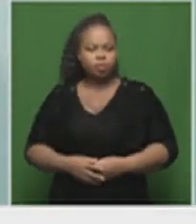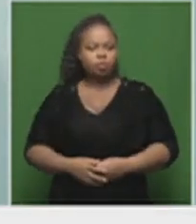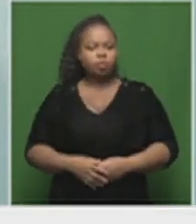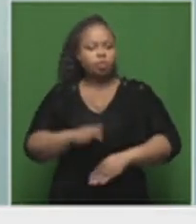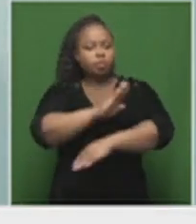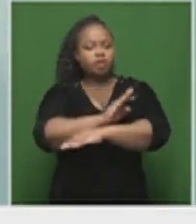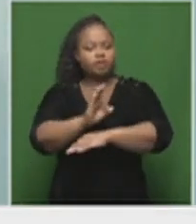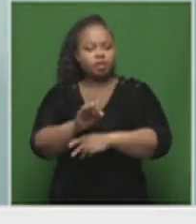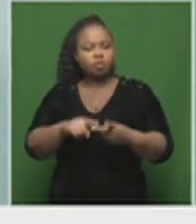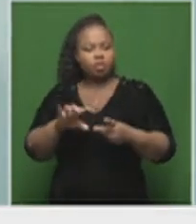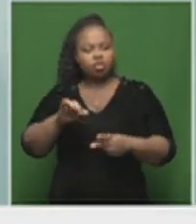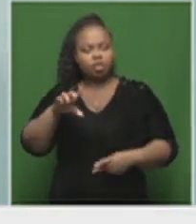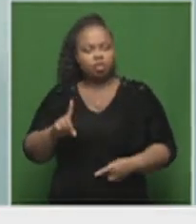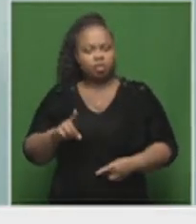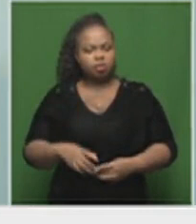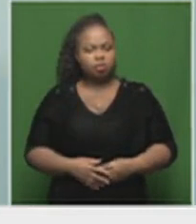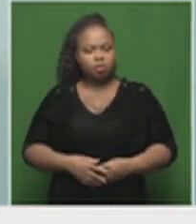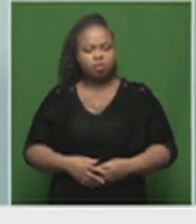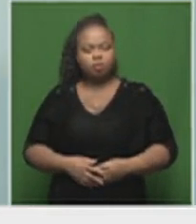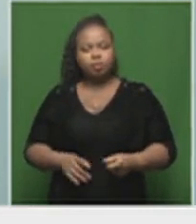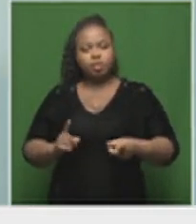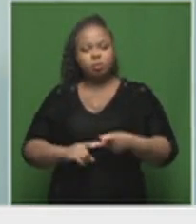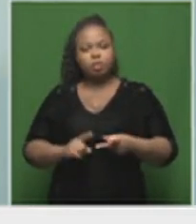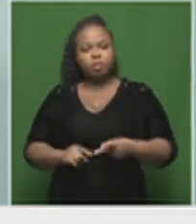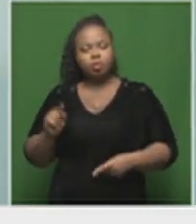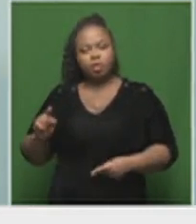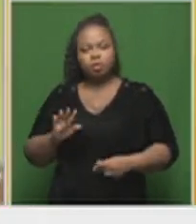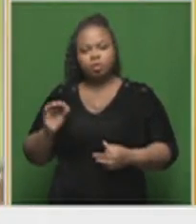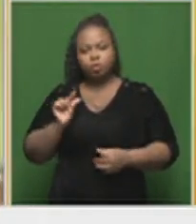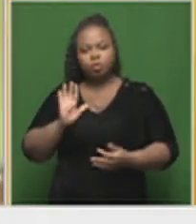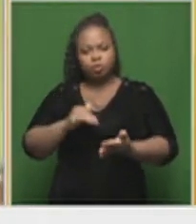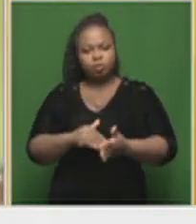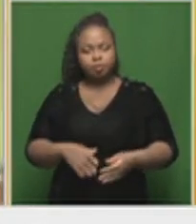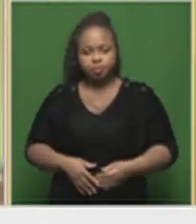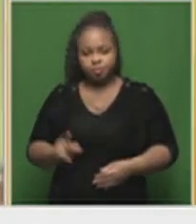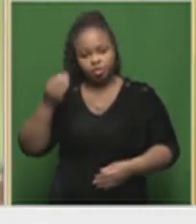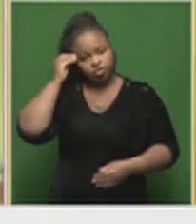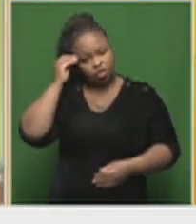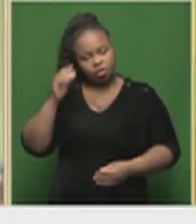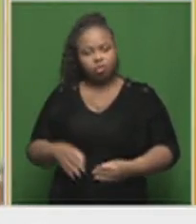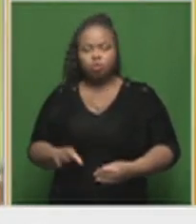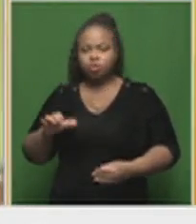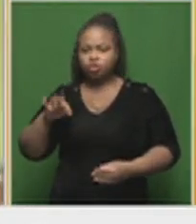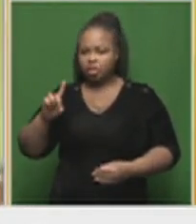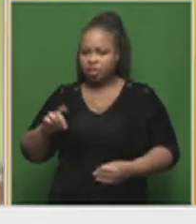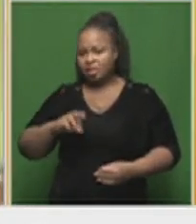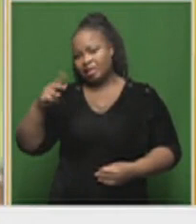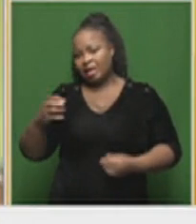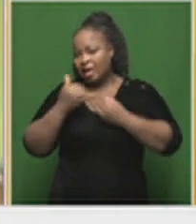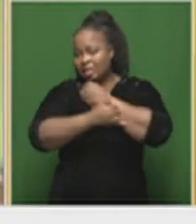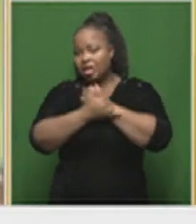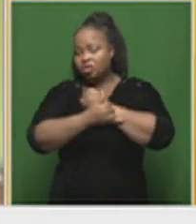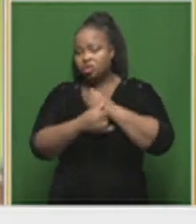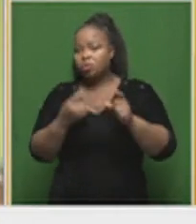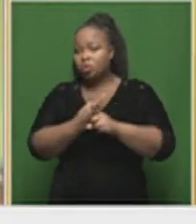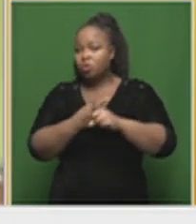and Chad are part of the COVAX facility, but doses are yet to arrive in the countries. Interesting. So Chad, do other countries also have a